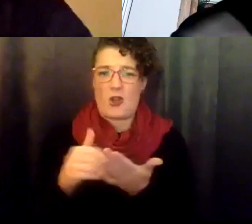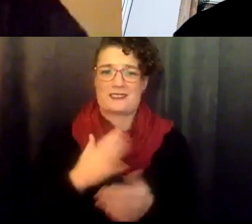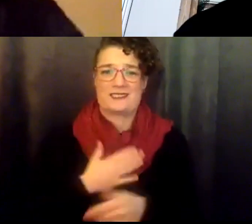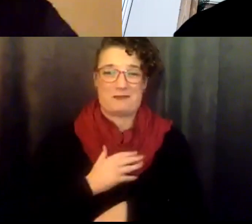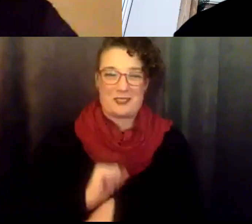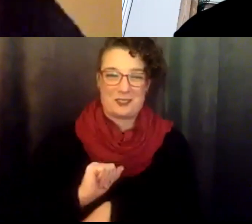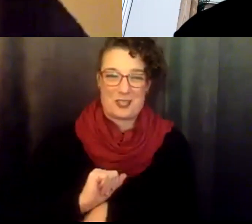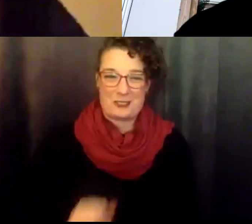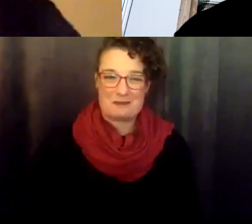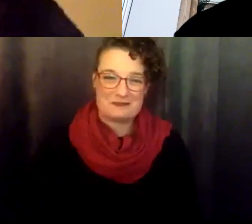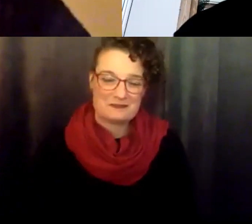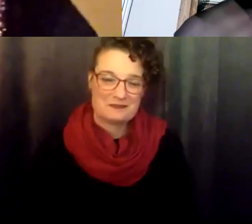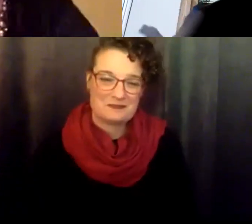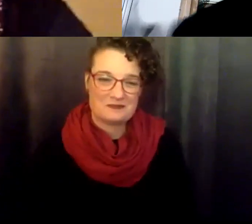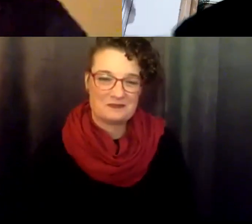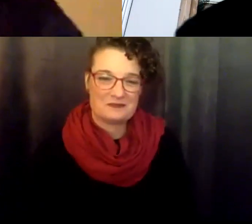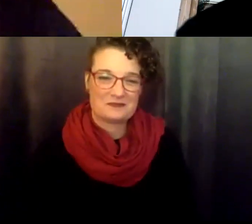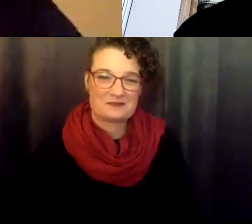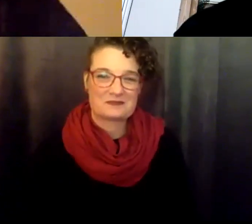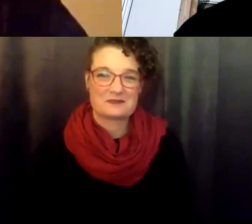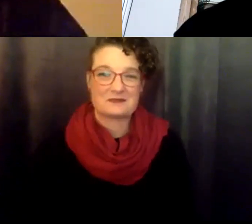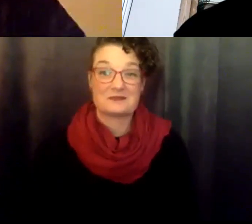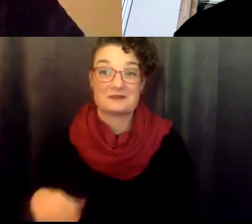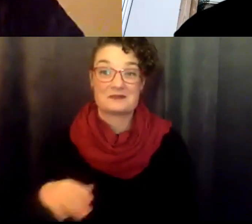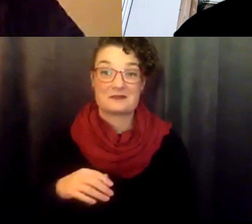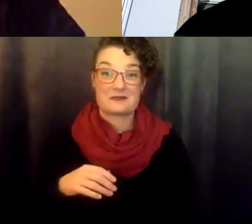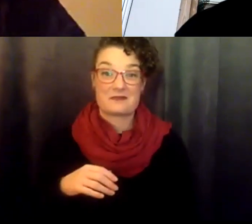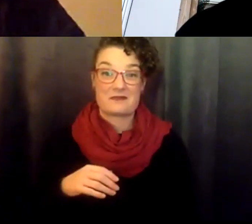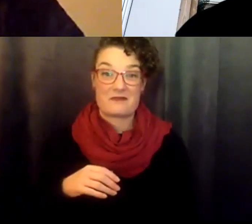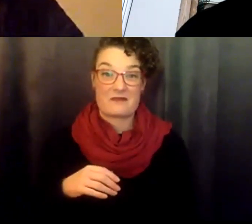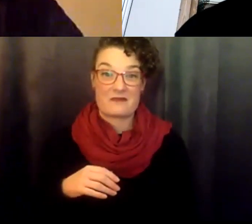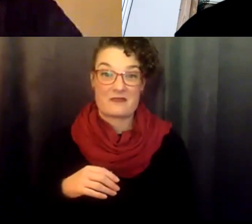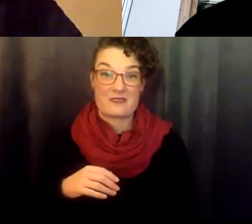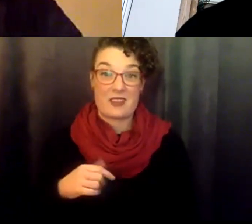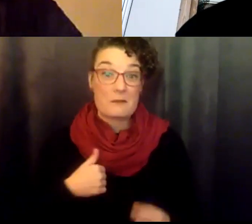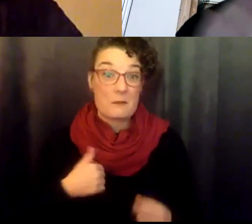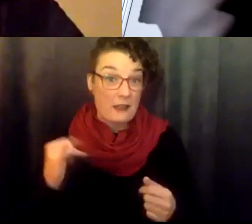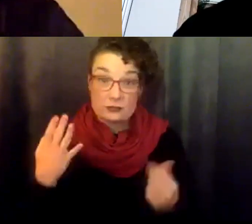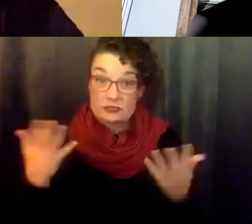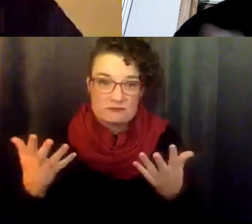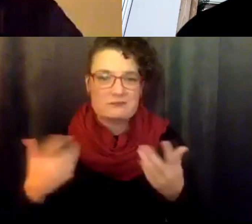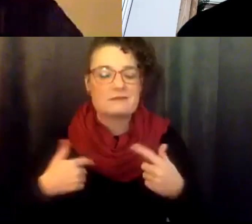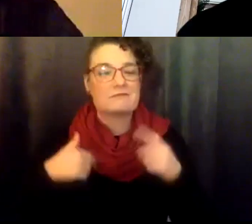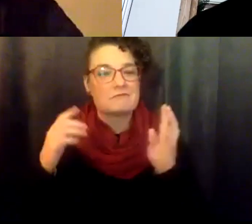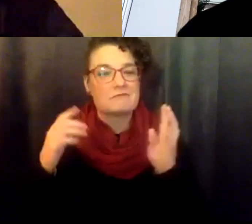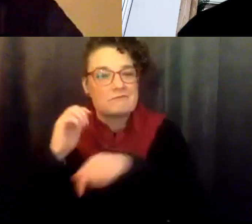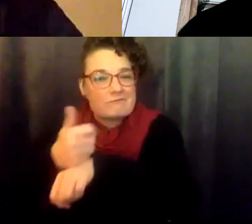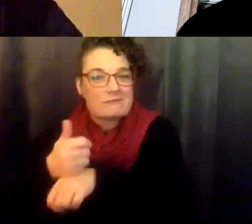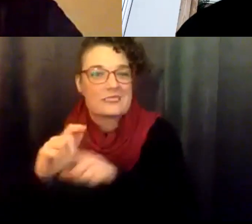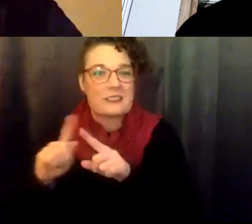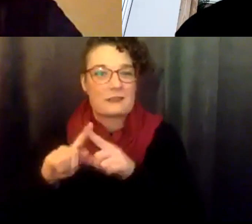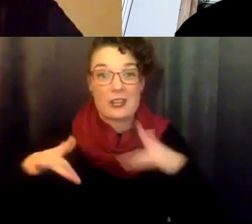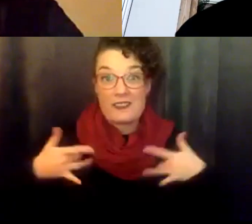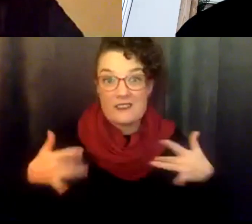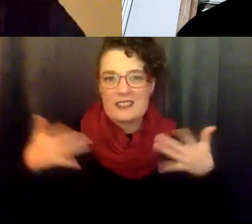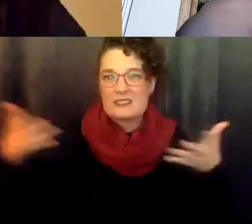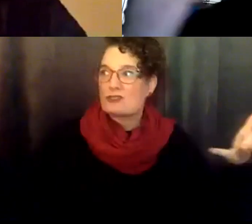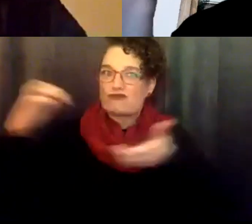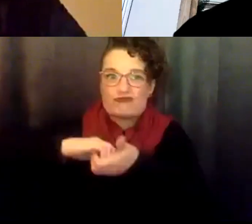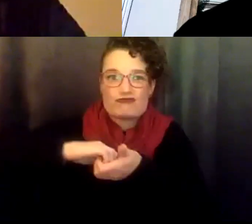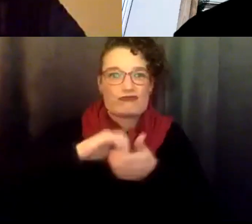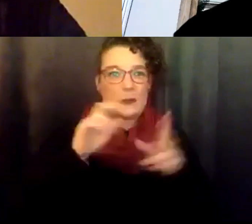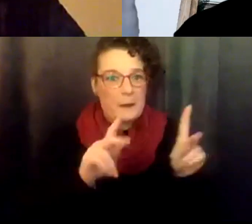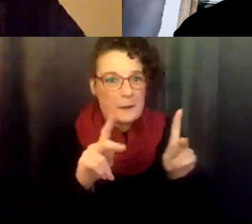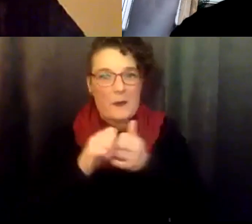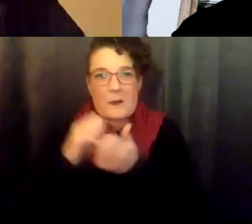job. And what's my job is I create events that are engaging, connected to the arts, and help me tell people about